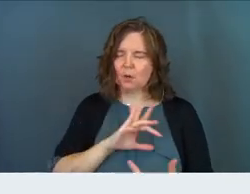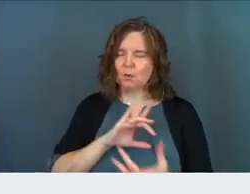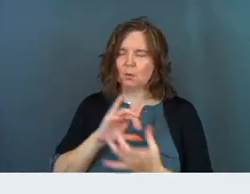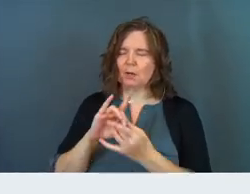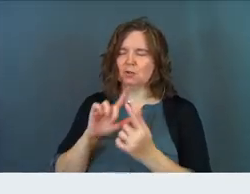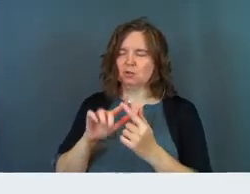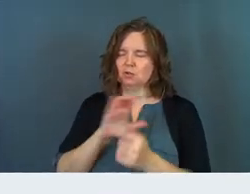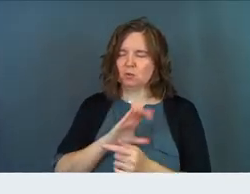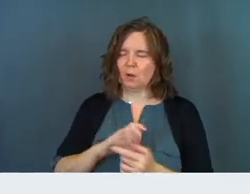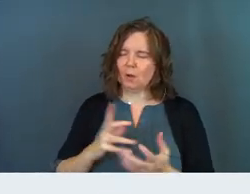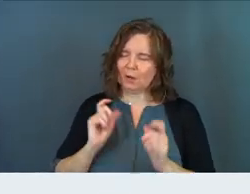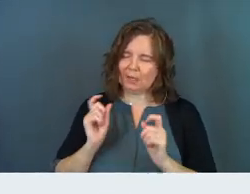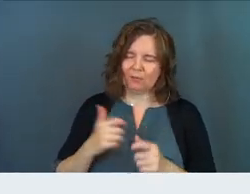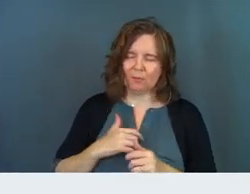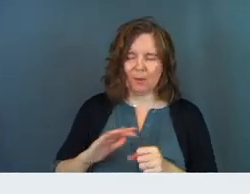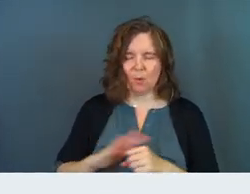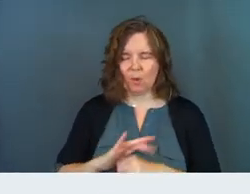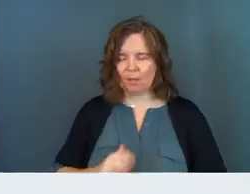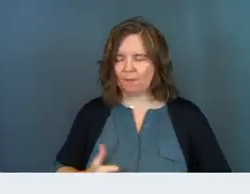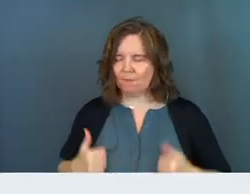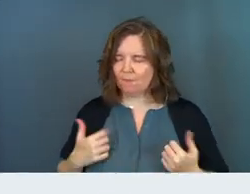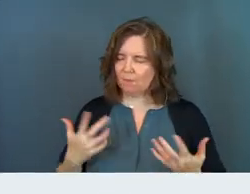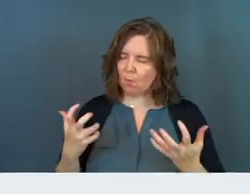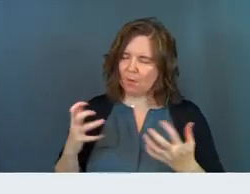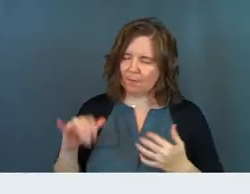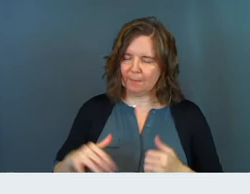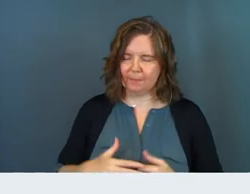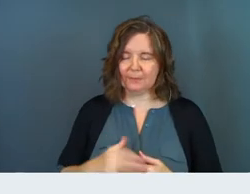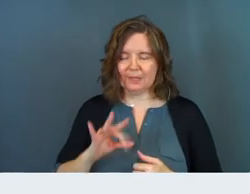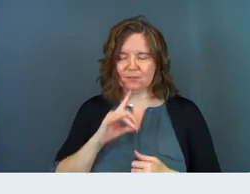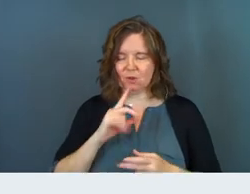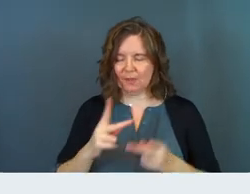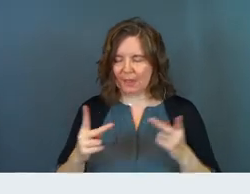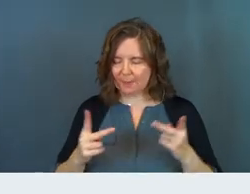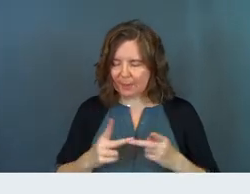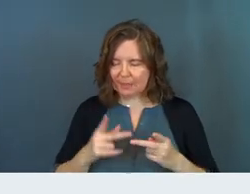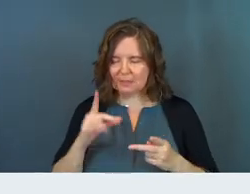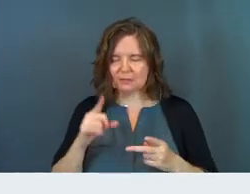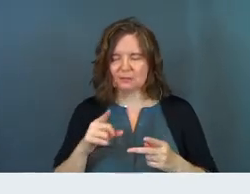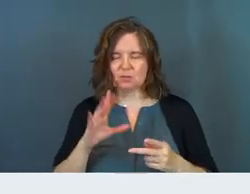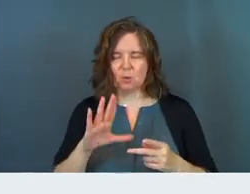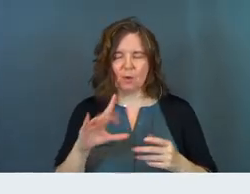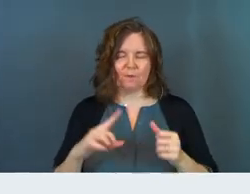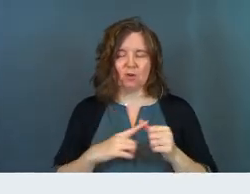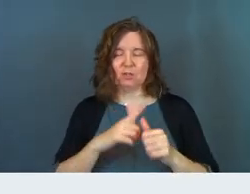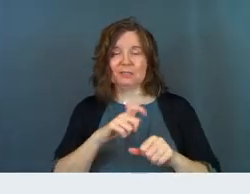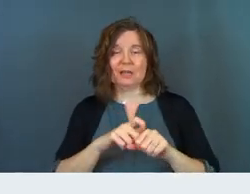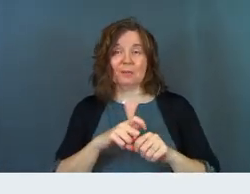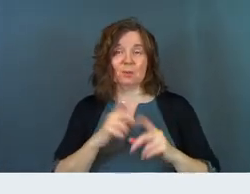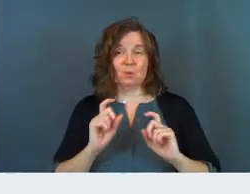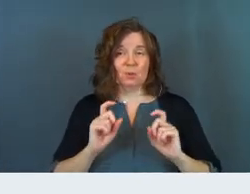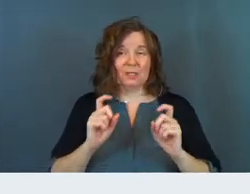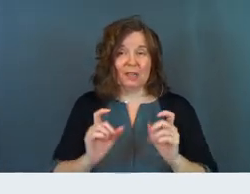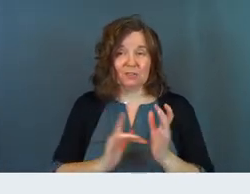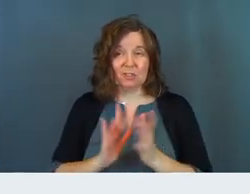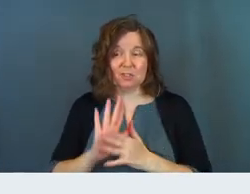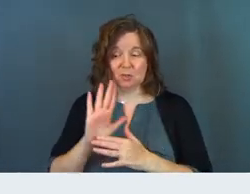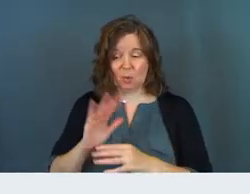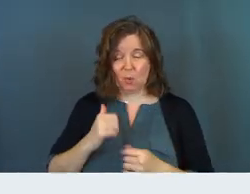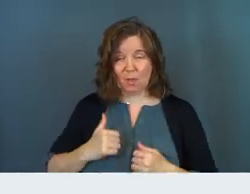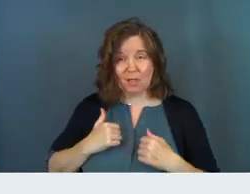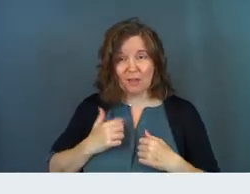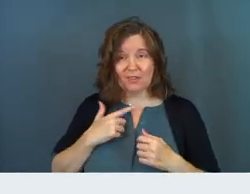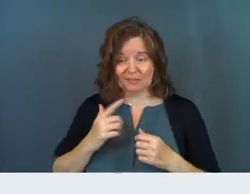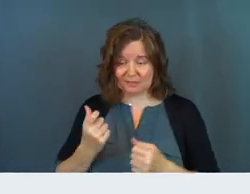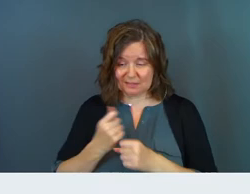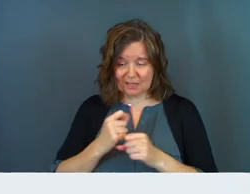out to Christ. I want to give him my whole life. If you're in that space and this is your first time to give Jesus your life